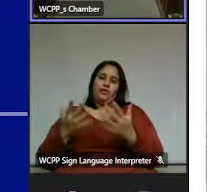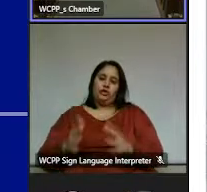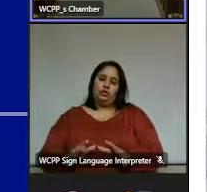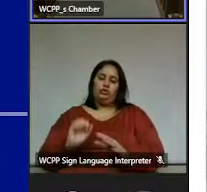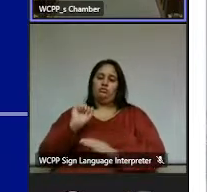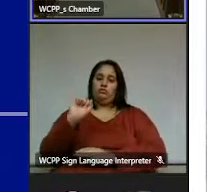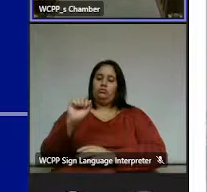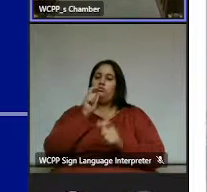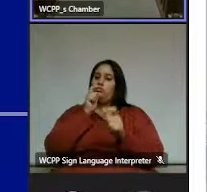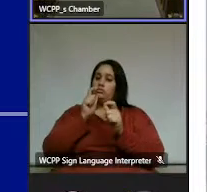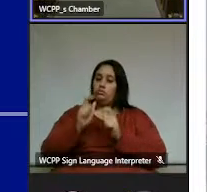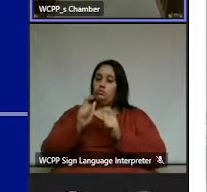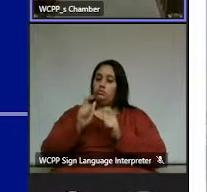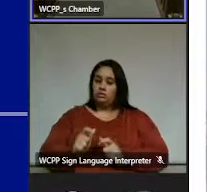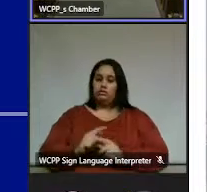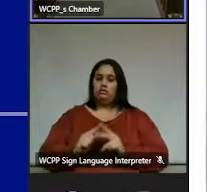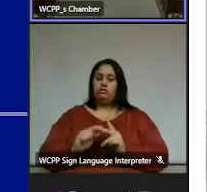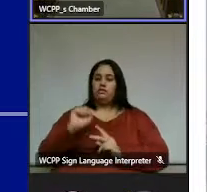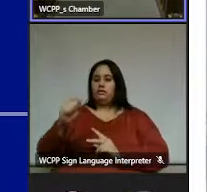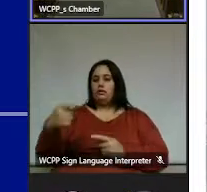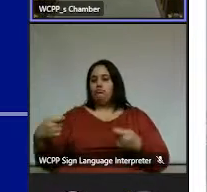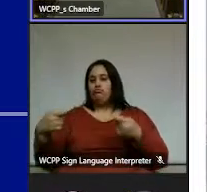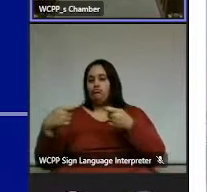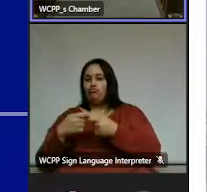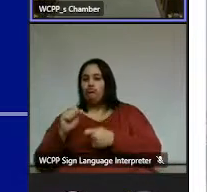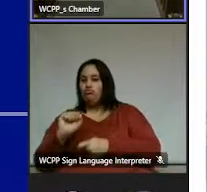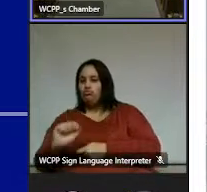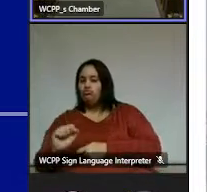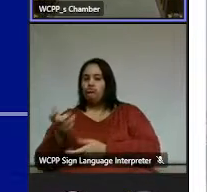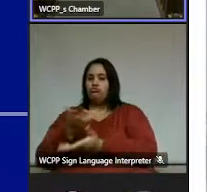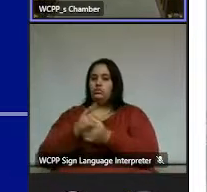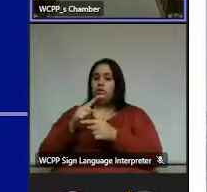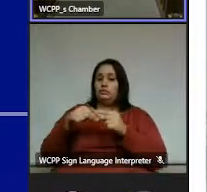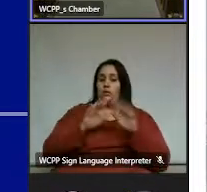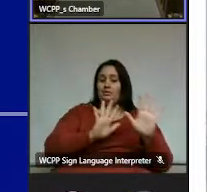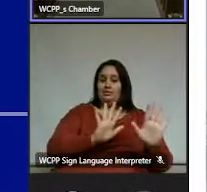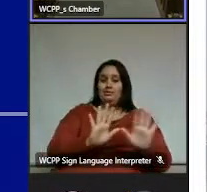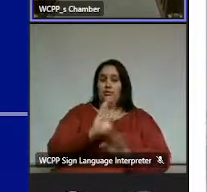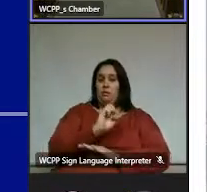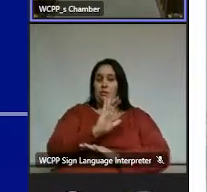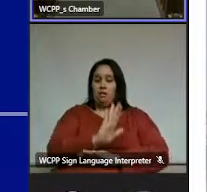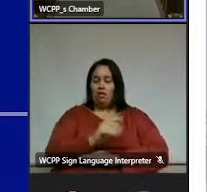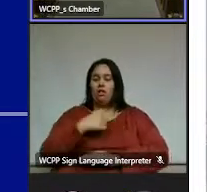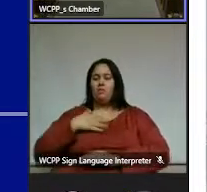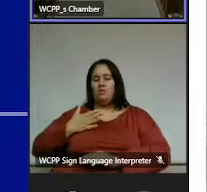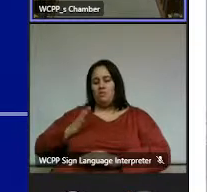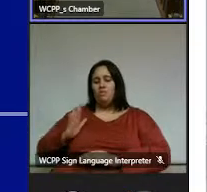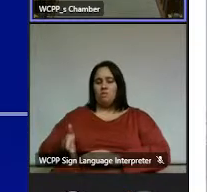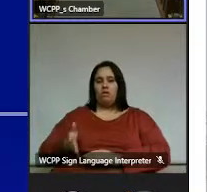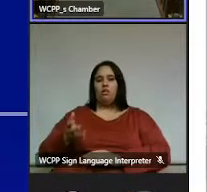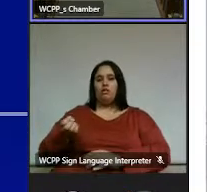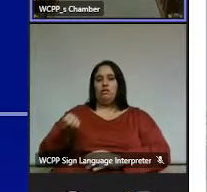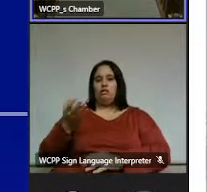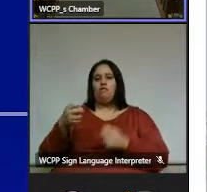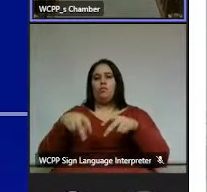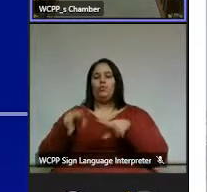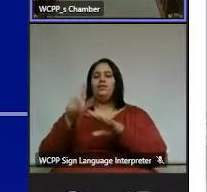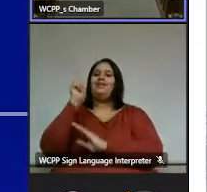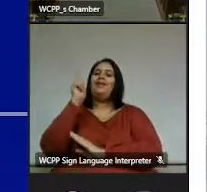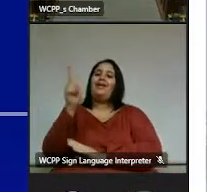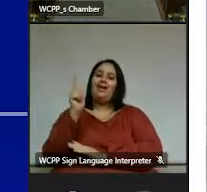their comments and their input into the bill. I will provide an opportunity